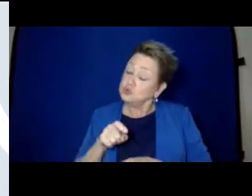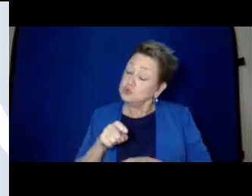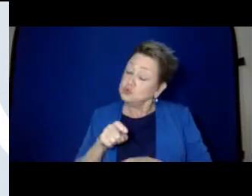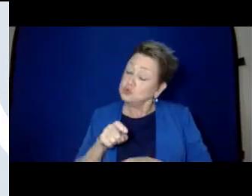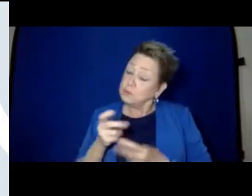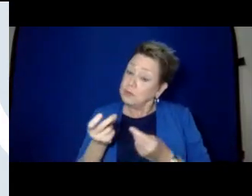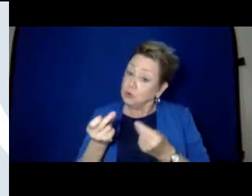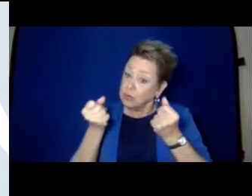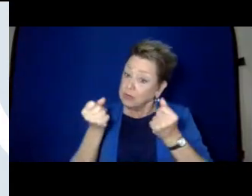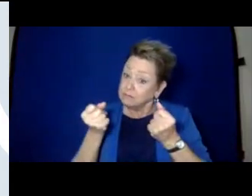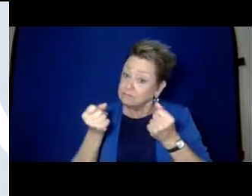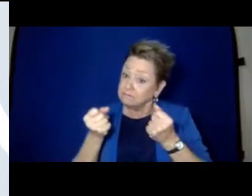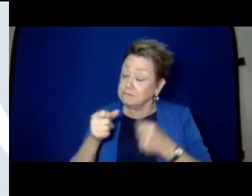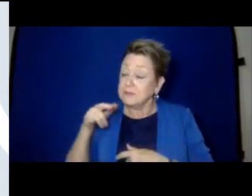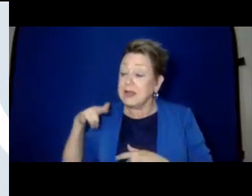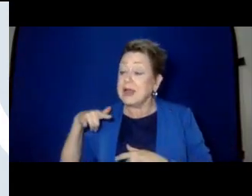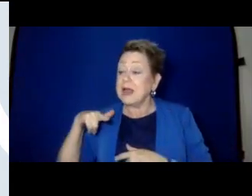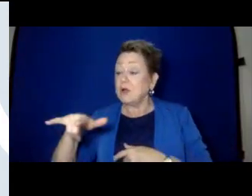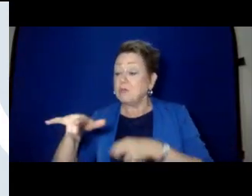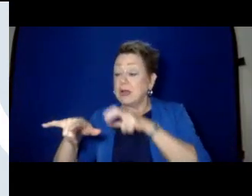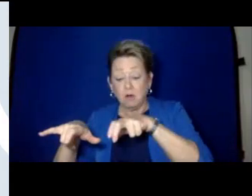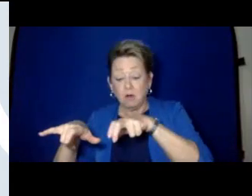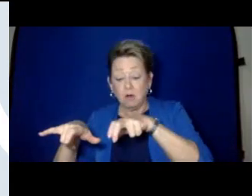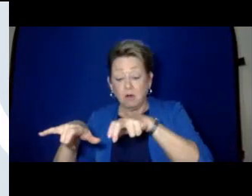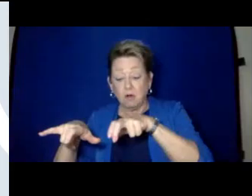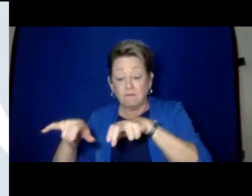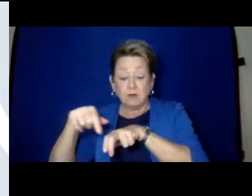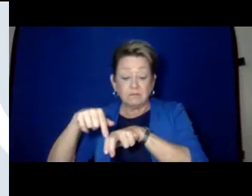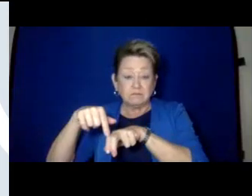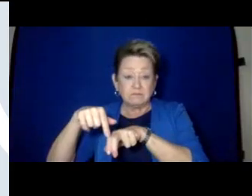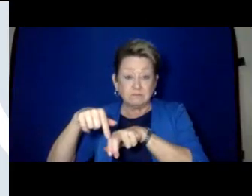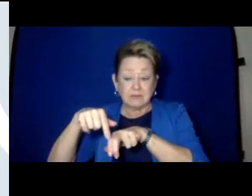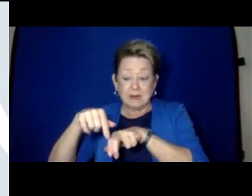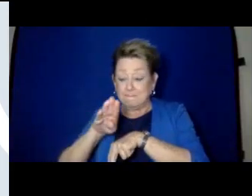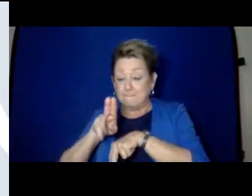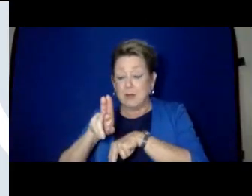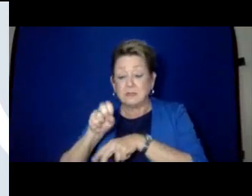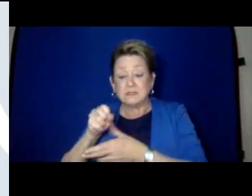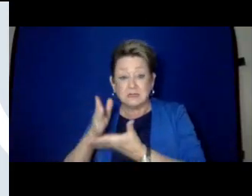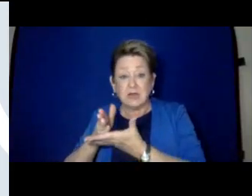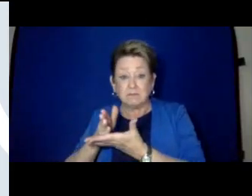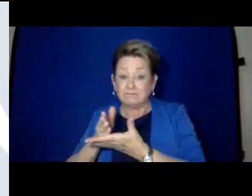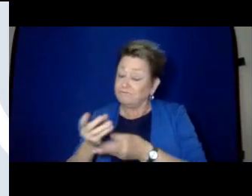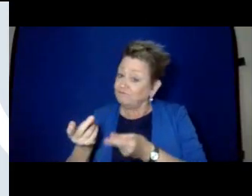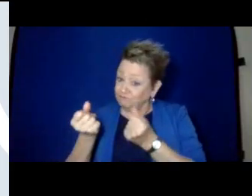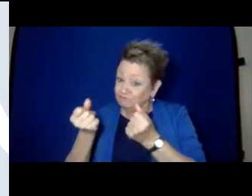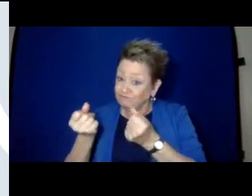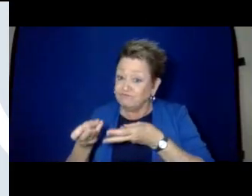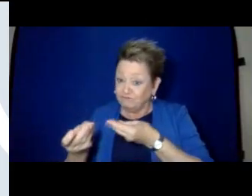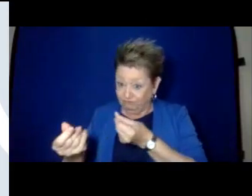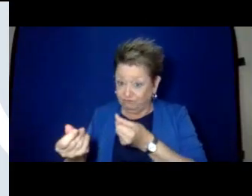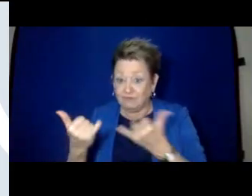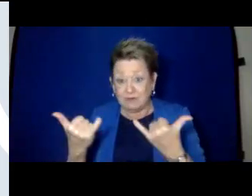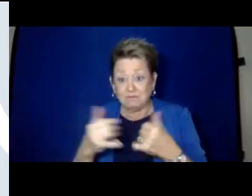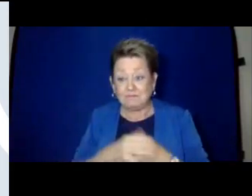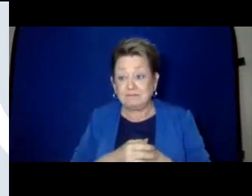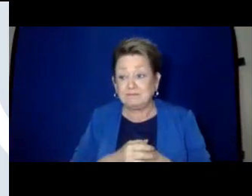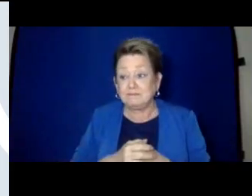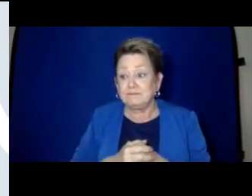quick from getting off the airplane, getting over to and getting over to the bus stop. So